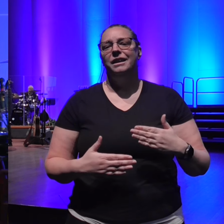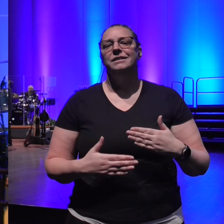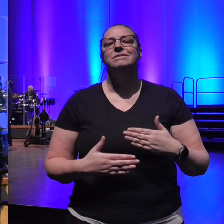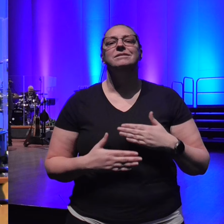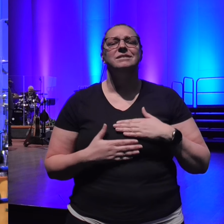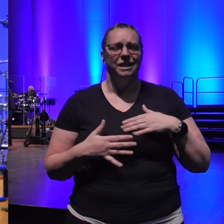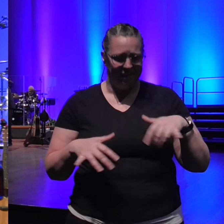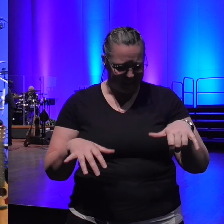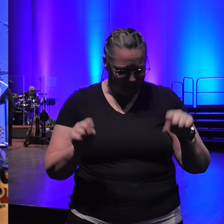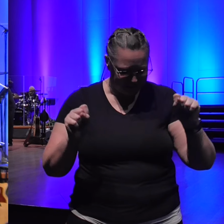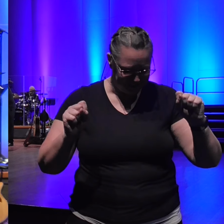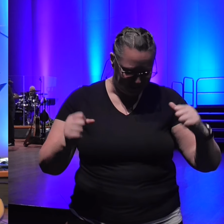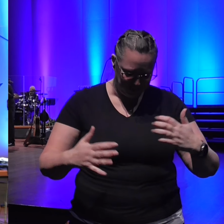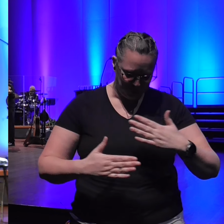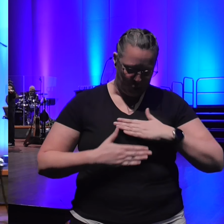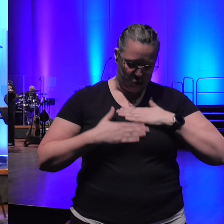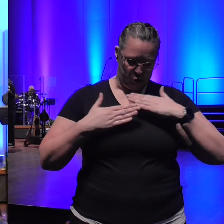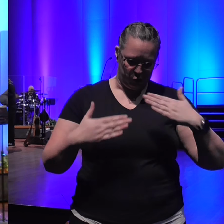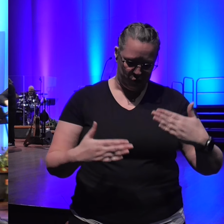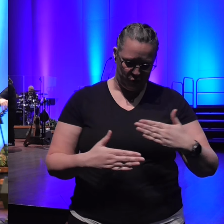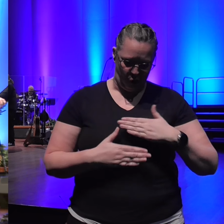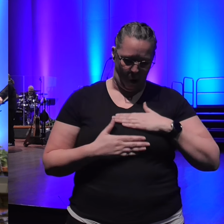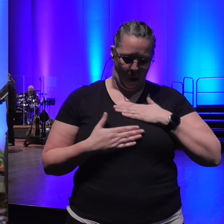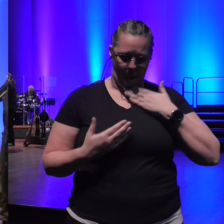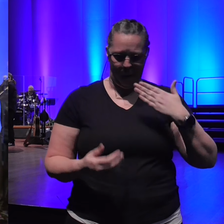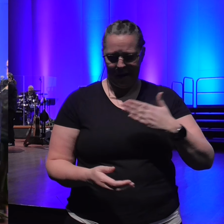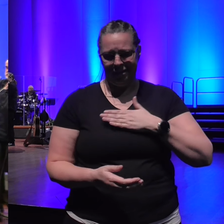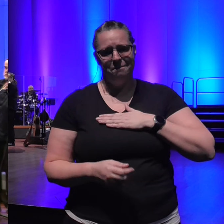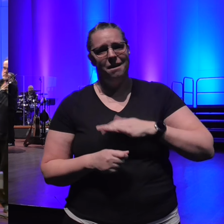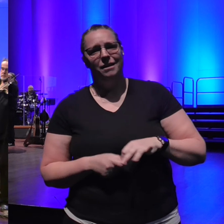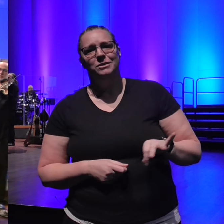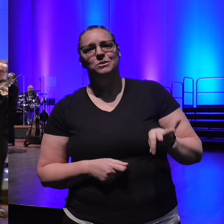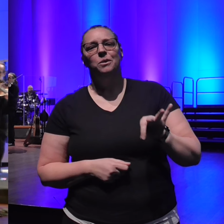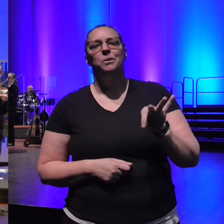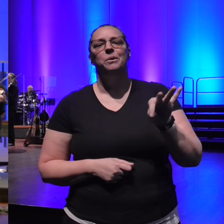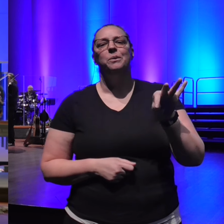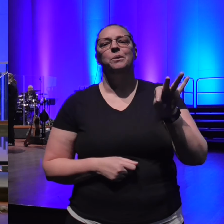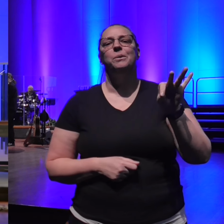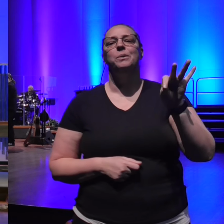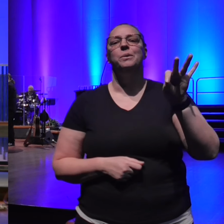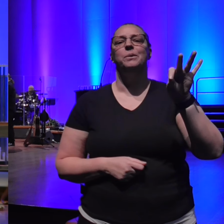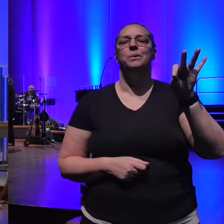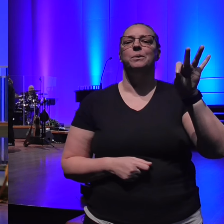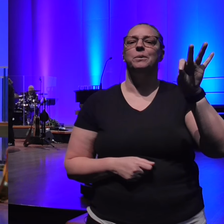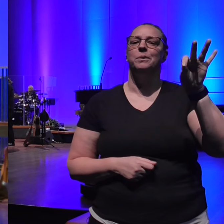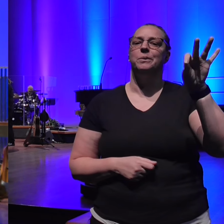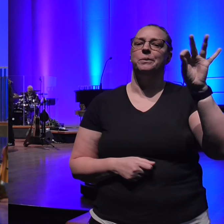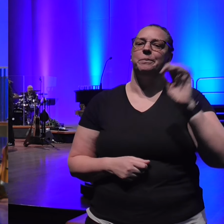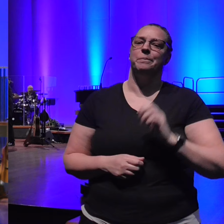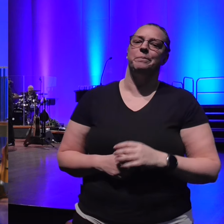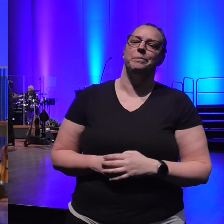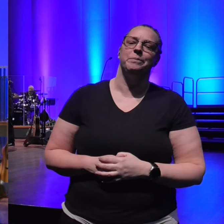Yes, it is joy to my soul.